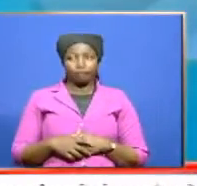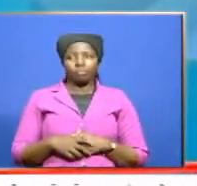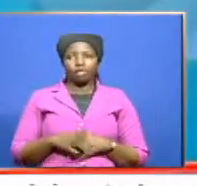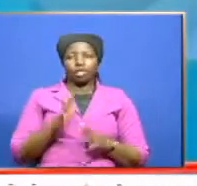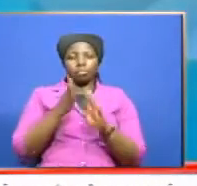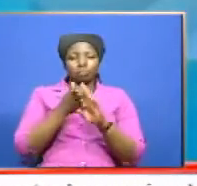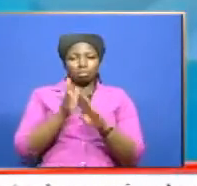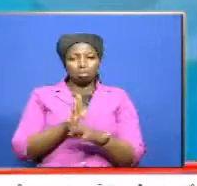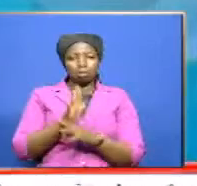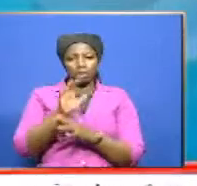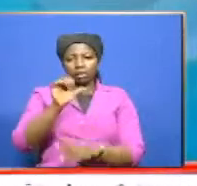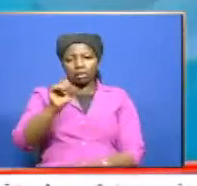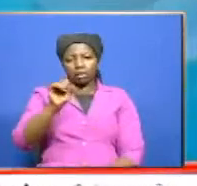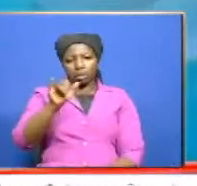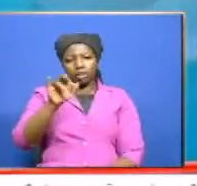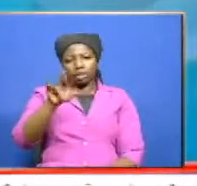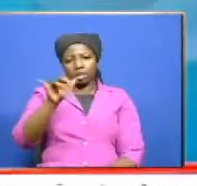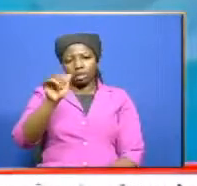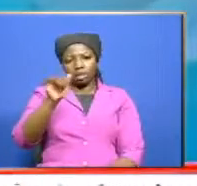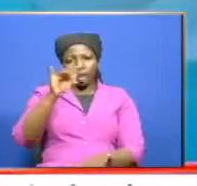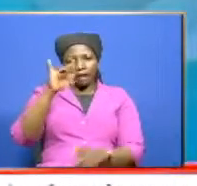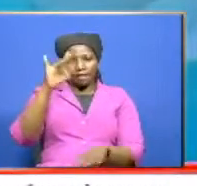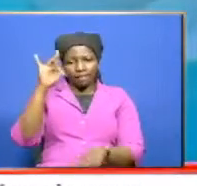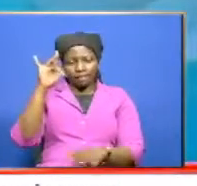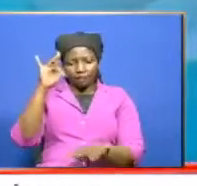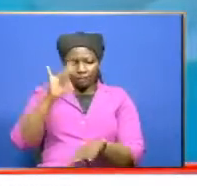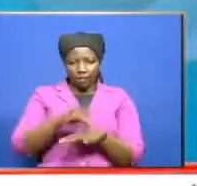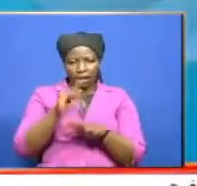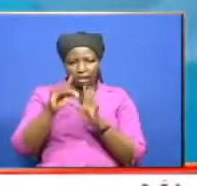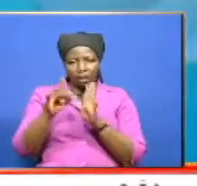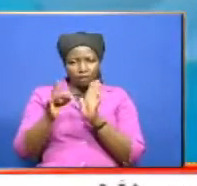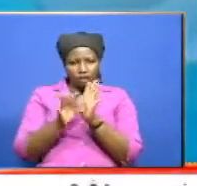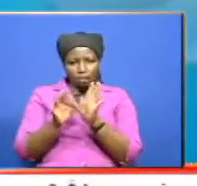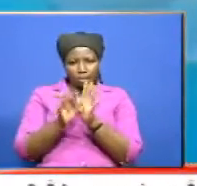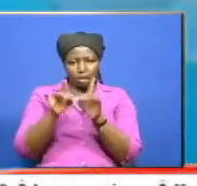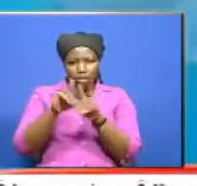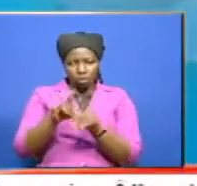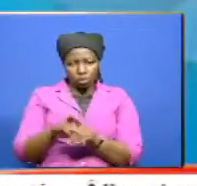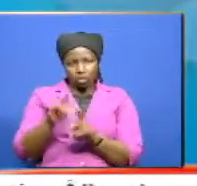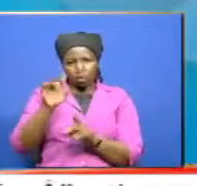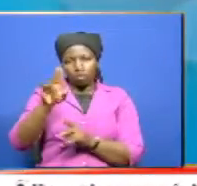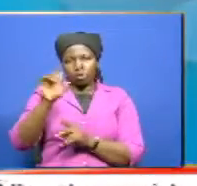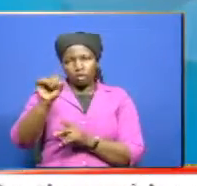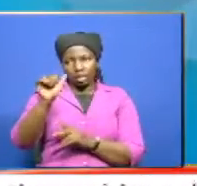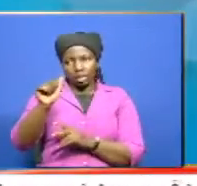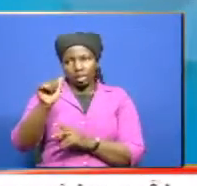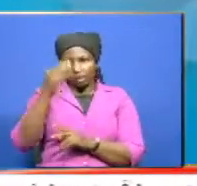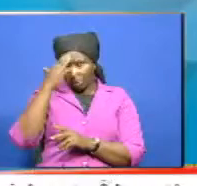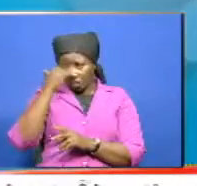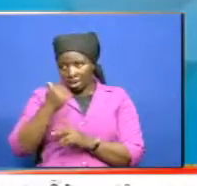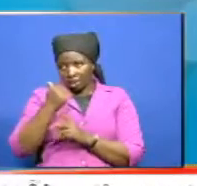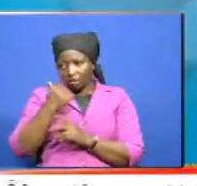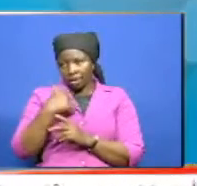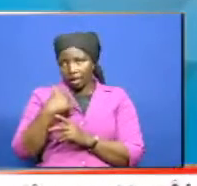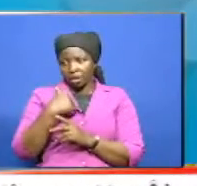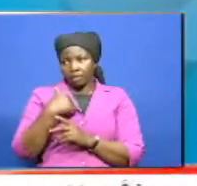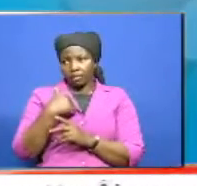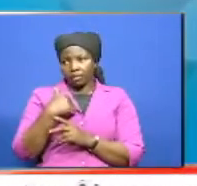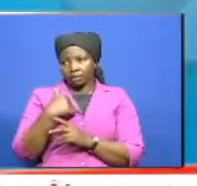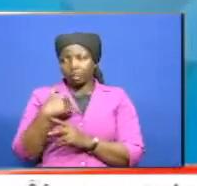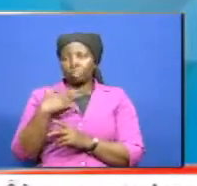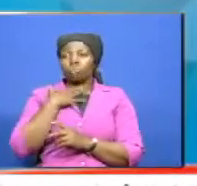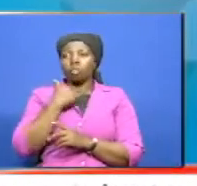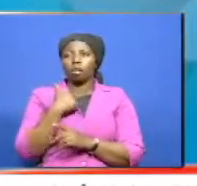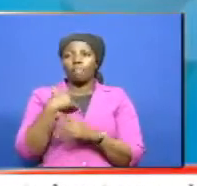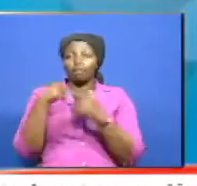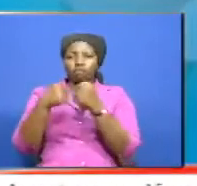know the USA as a team obviously are forced to reckon with in the series, so you want to have them in the tournament, and though